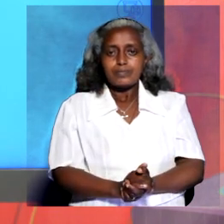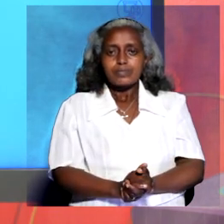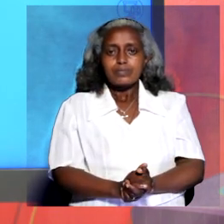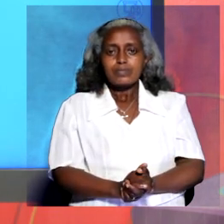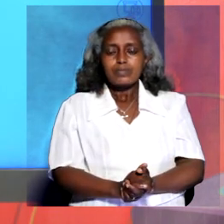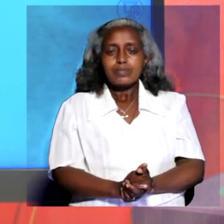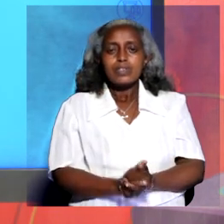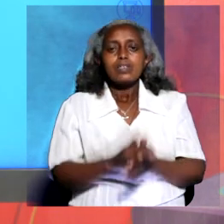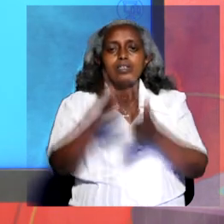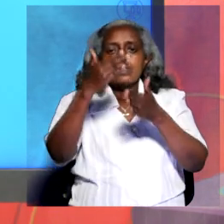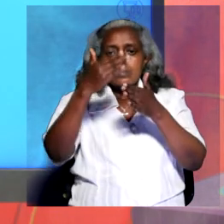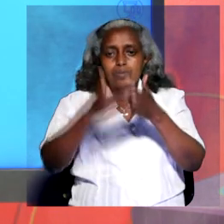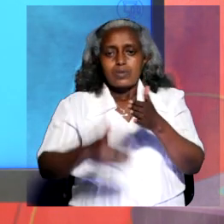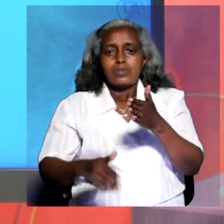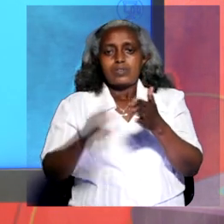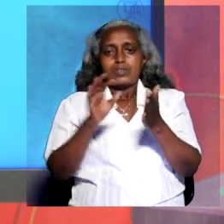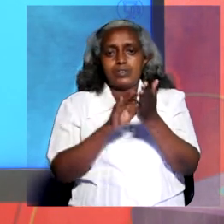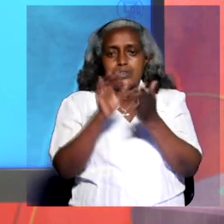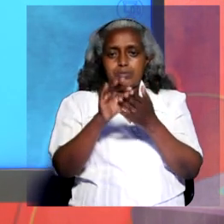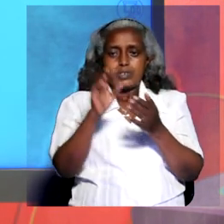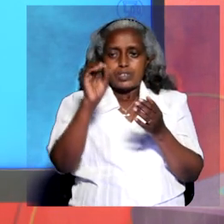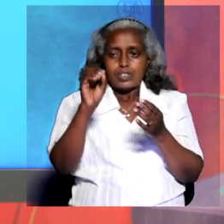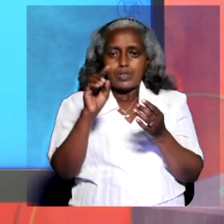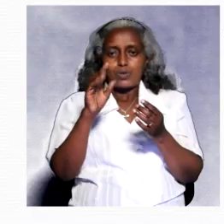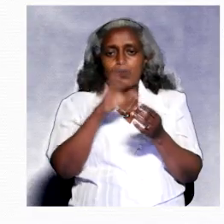The boundary numbers, 0 and 2.